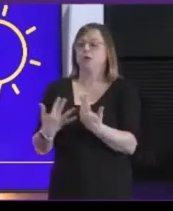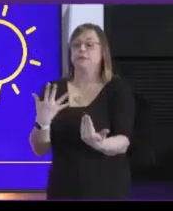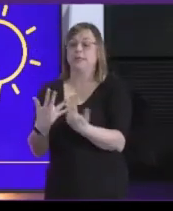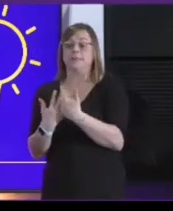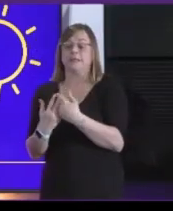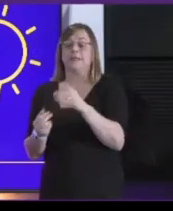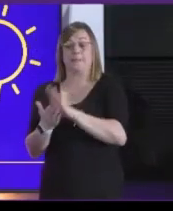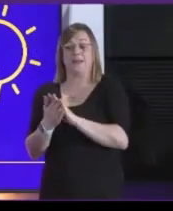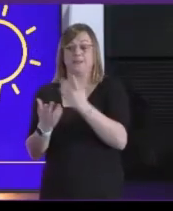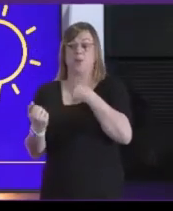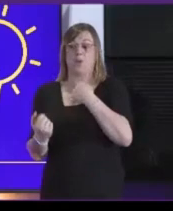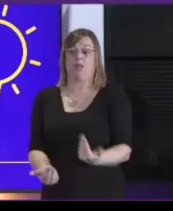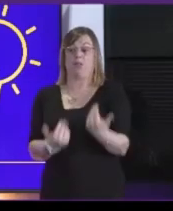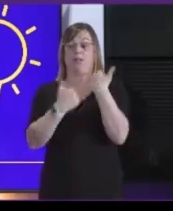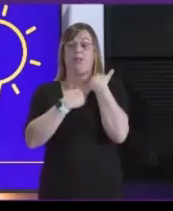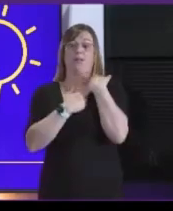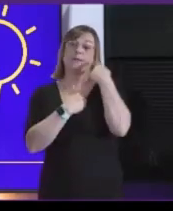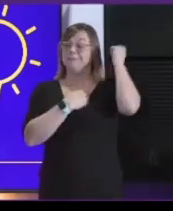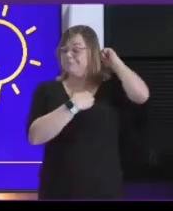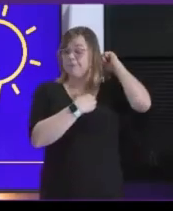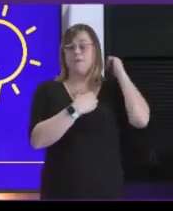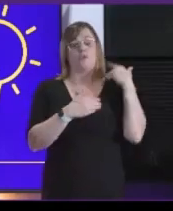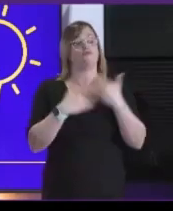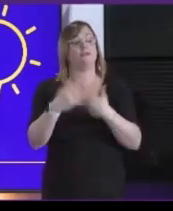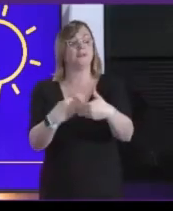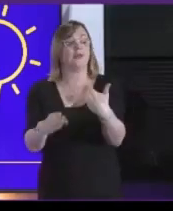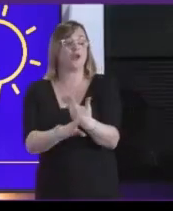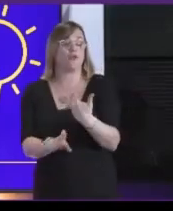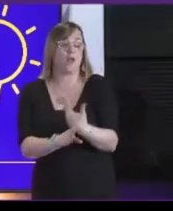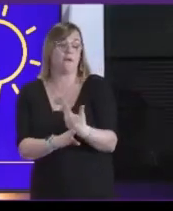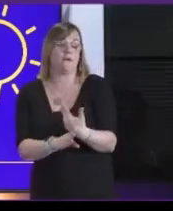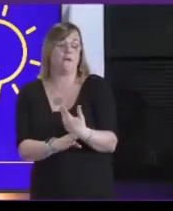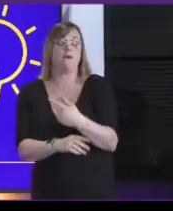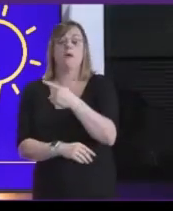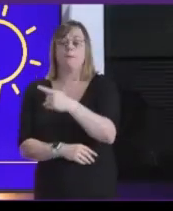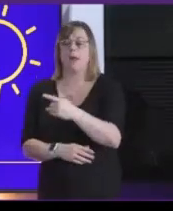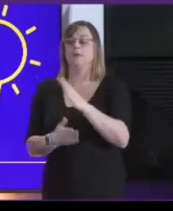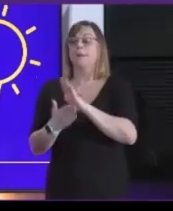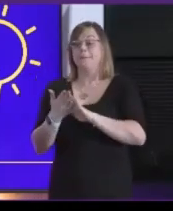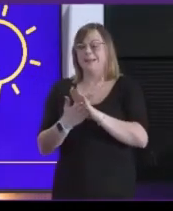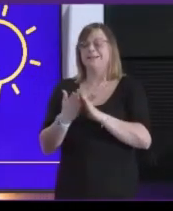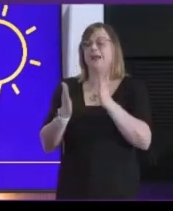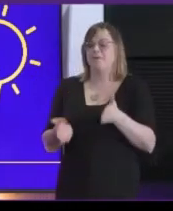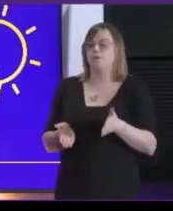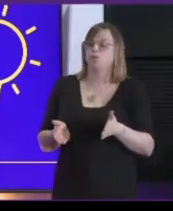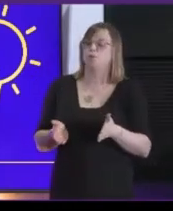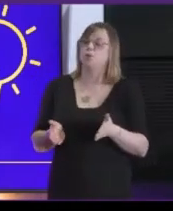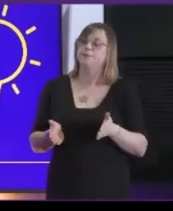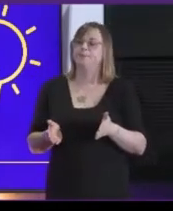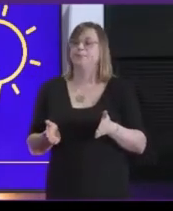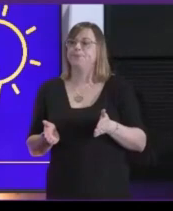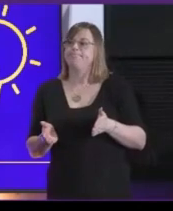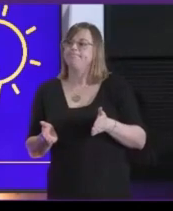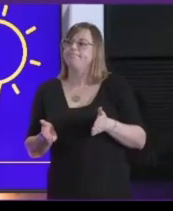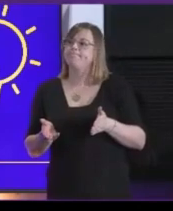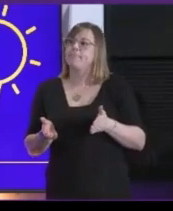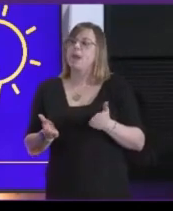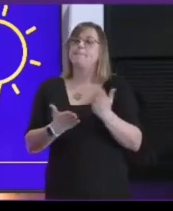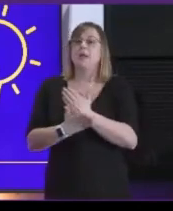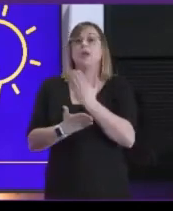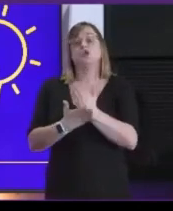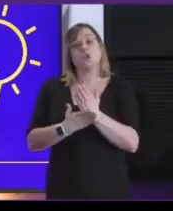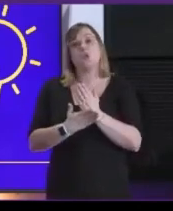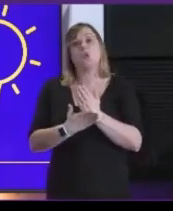on for the rest of their career. What this means is that we're going to have to double down also on making sure